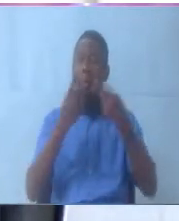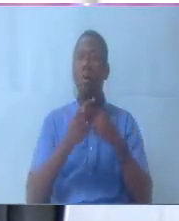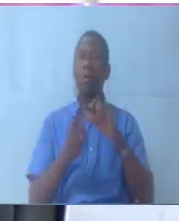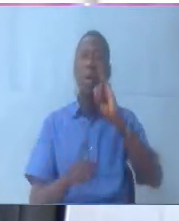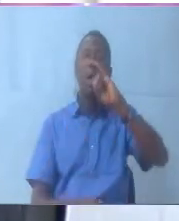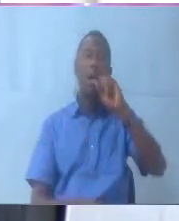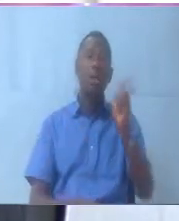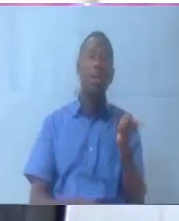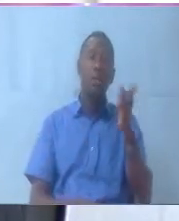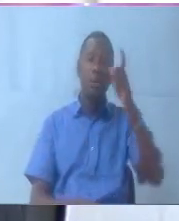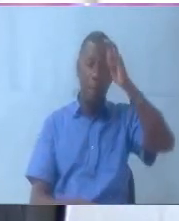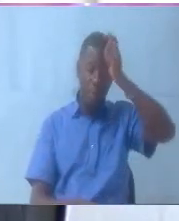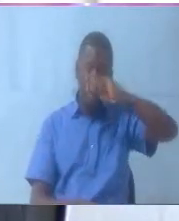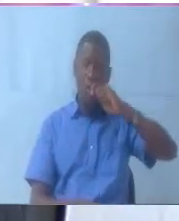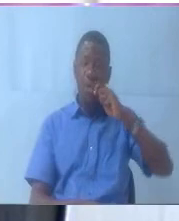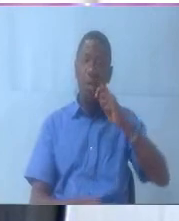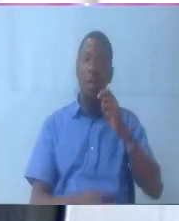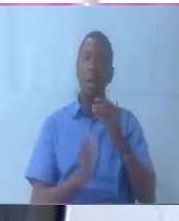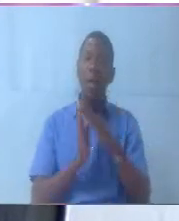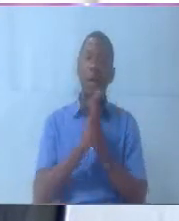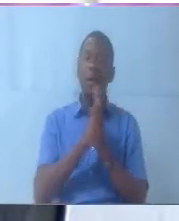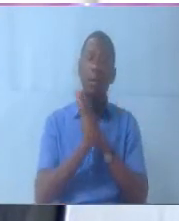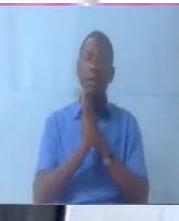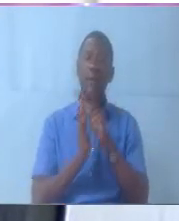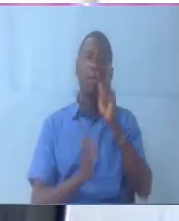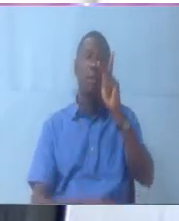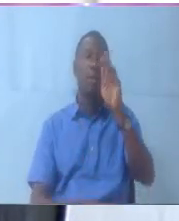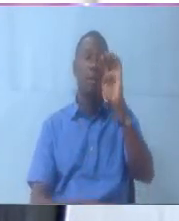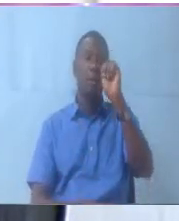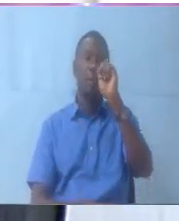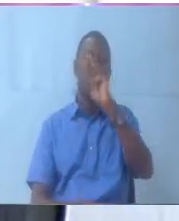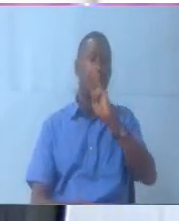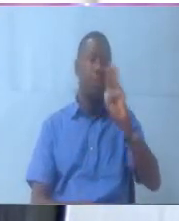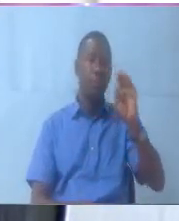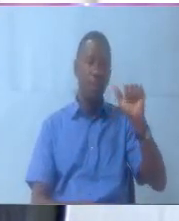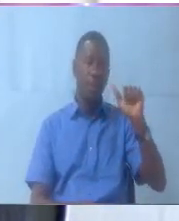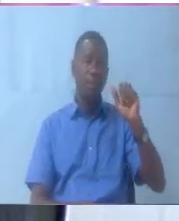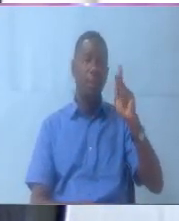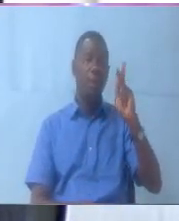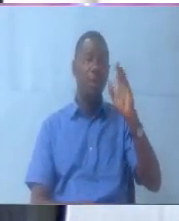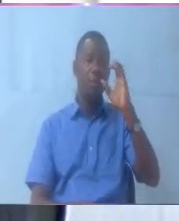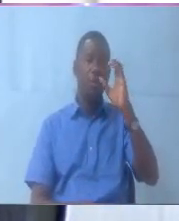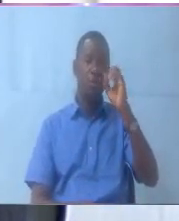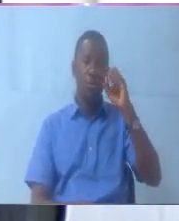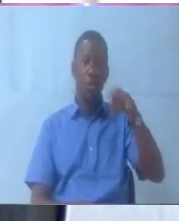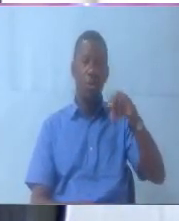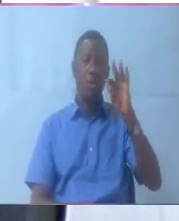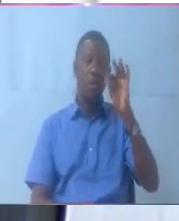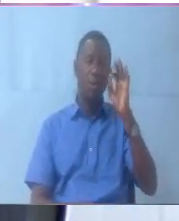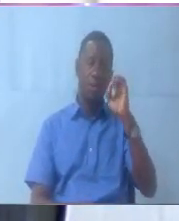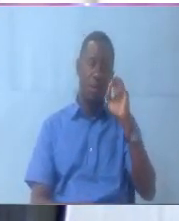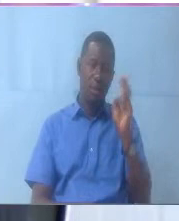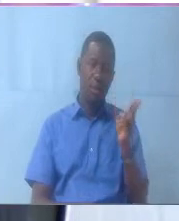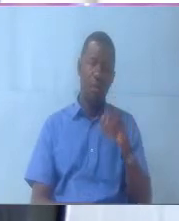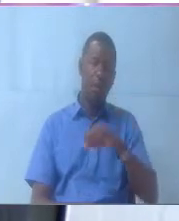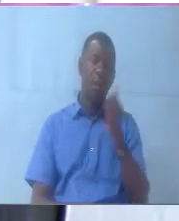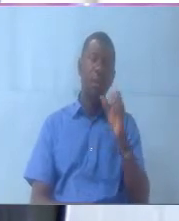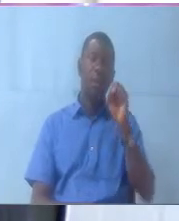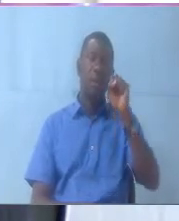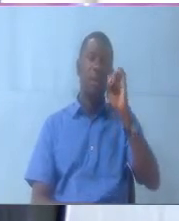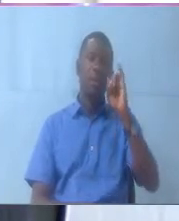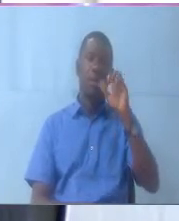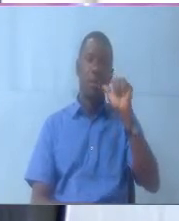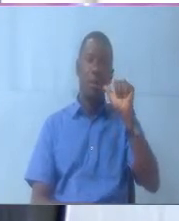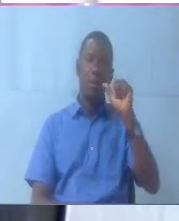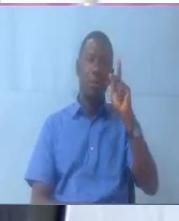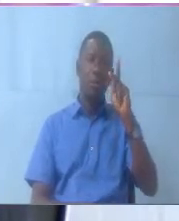Kiti do fanan sotonta me alonko IGP anin Keba Conte nin Seku Conte la kito lem. It was a case I inherited. O fanamu kiti le tinga mentara